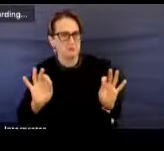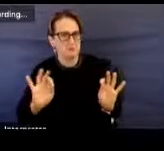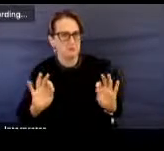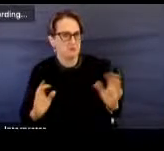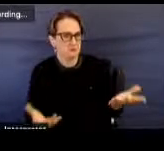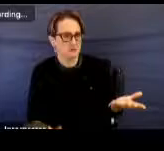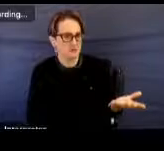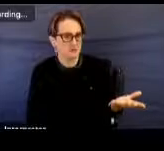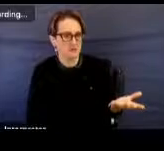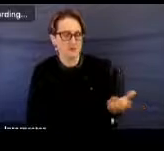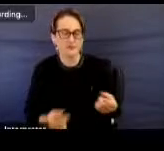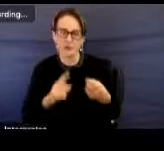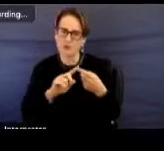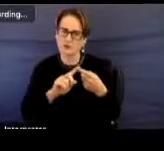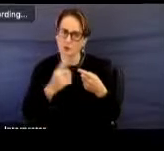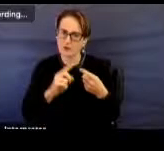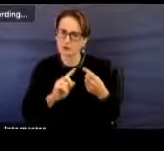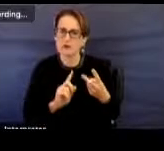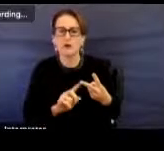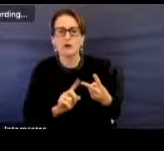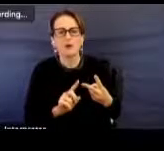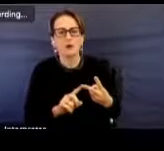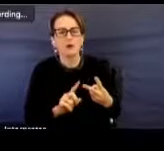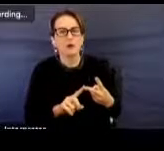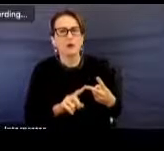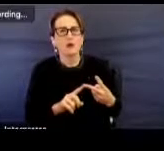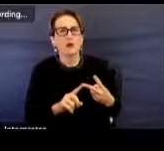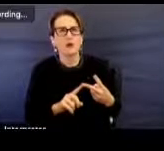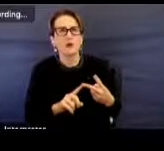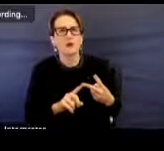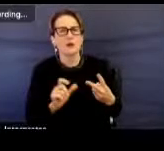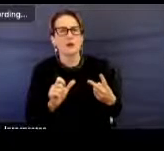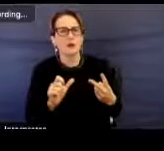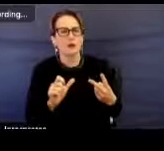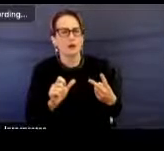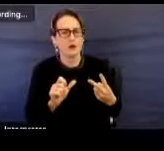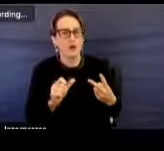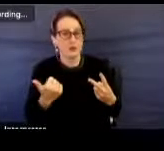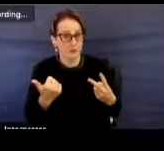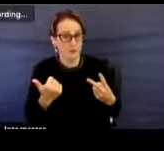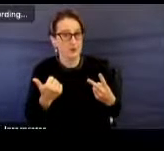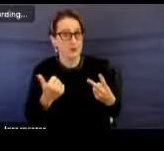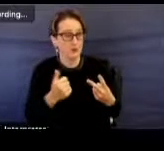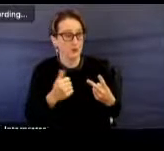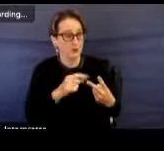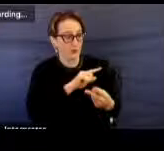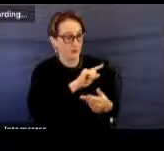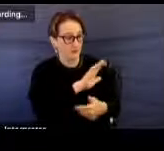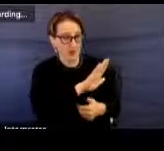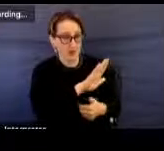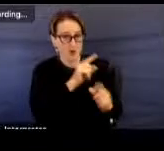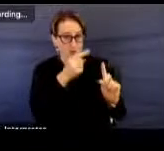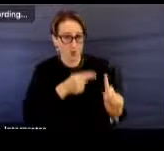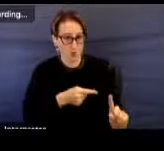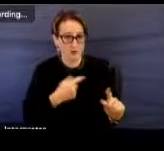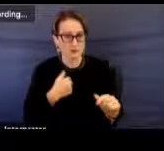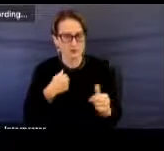the other components that we reviewed, I felt were just